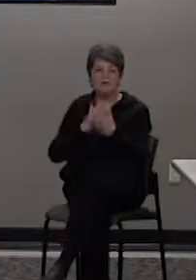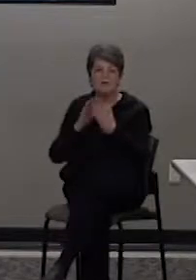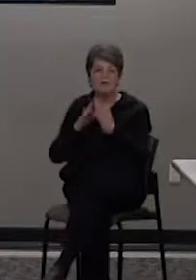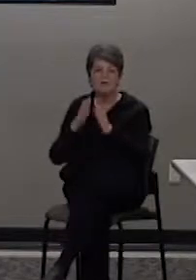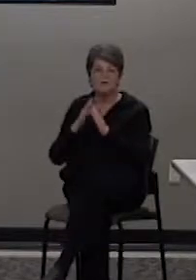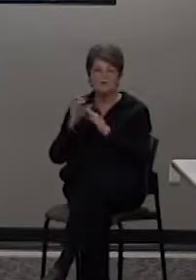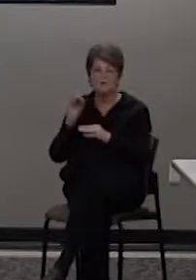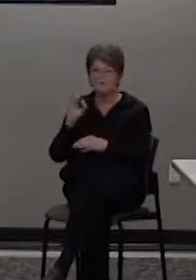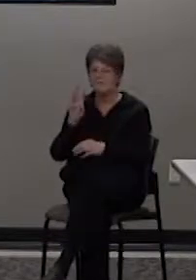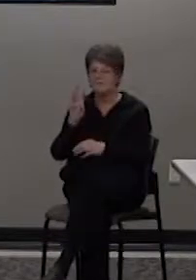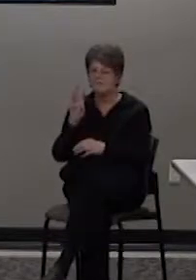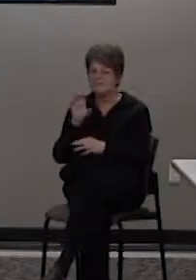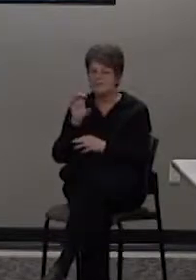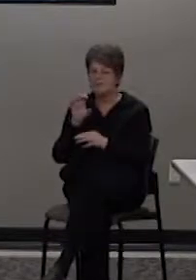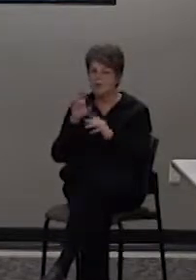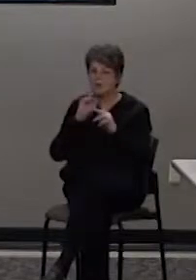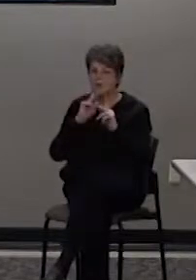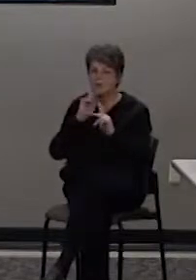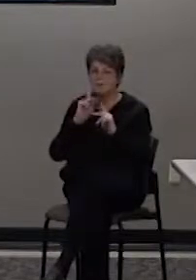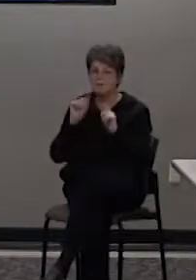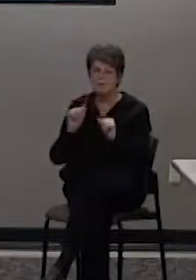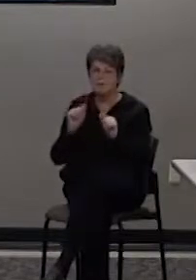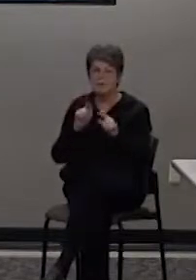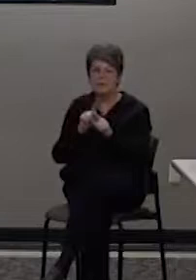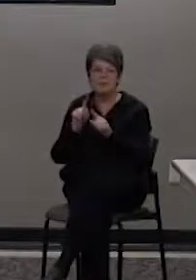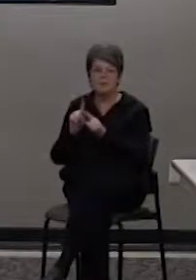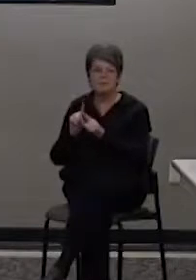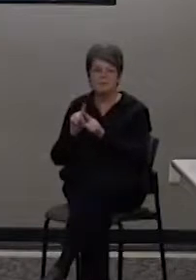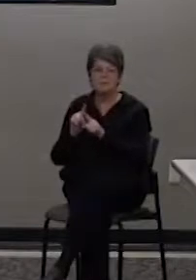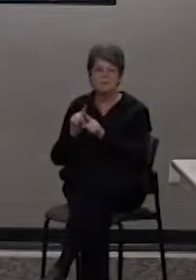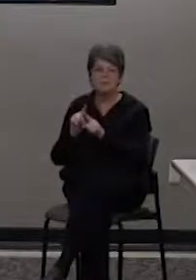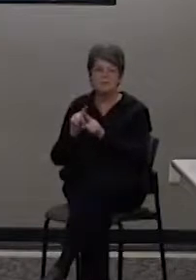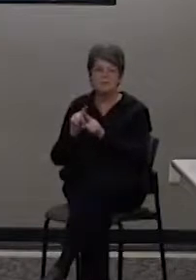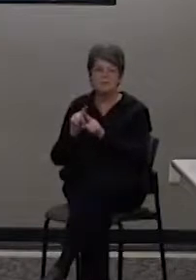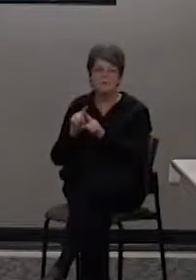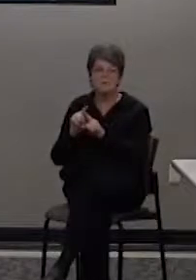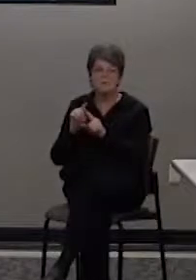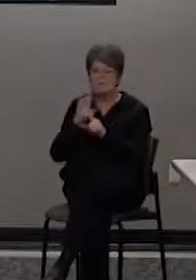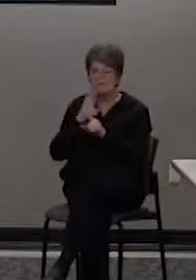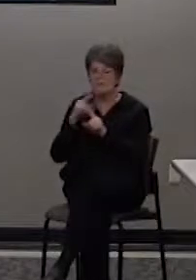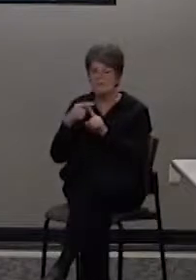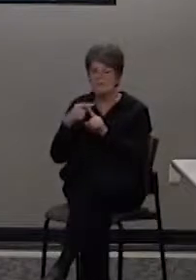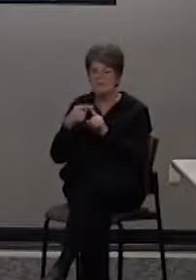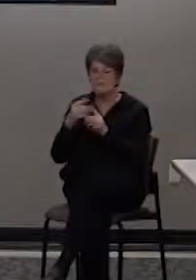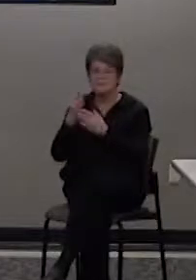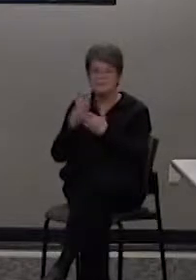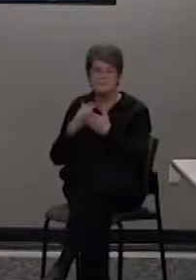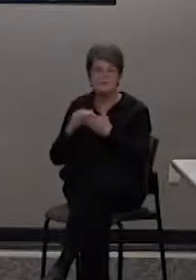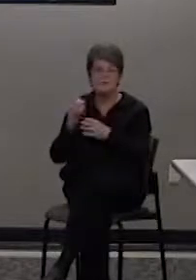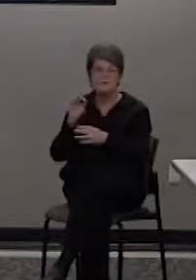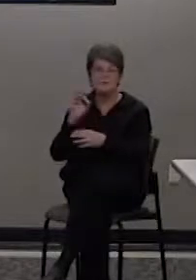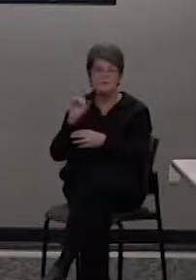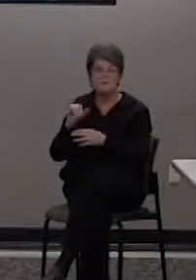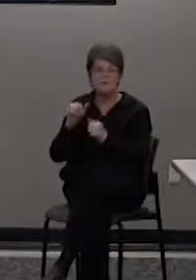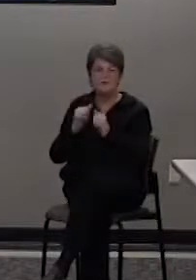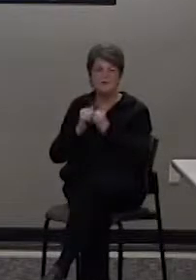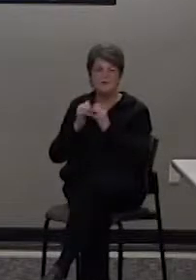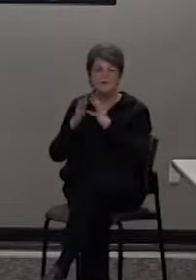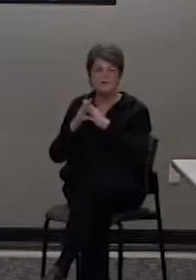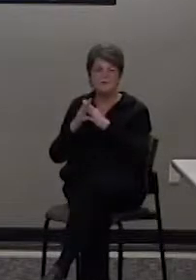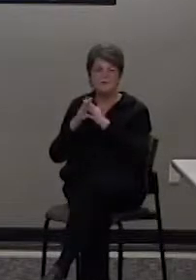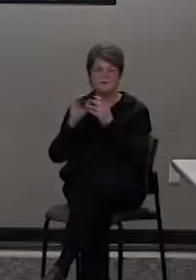of 600 people can also be a positive part of that